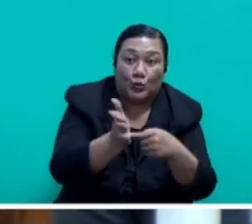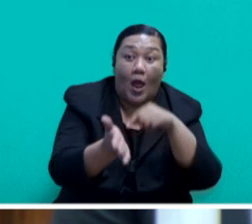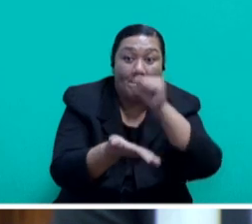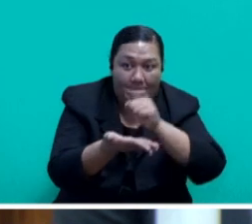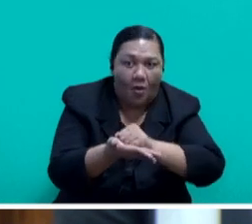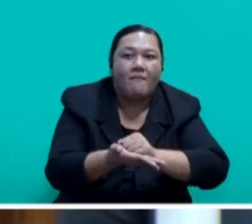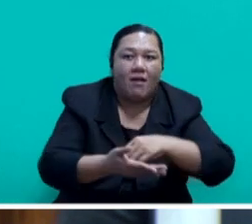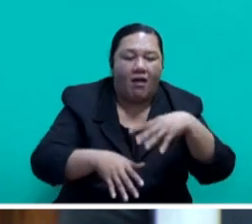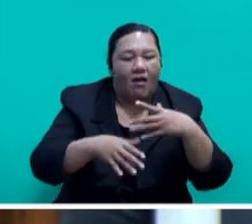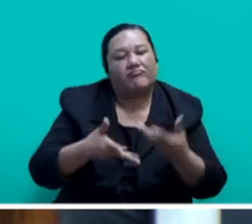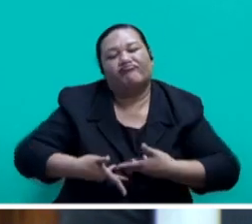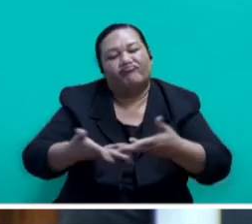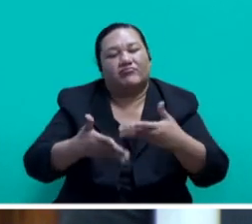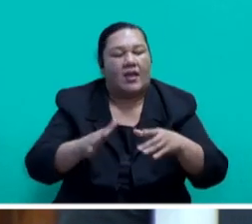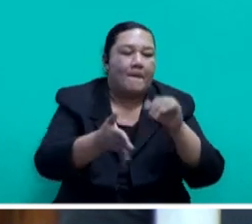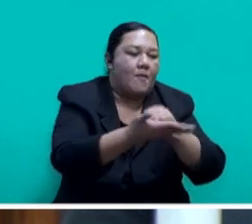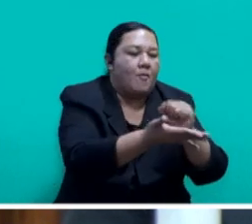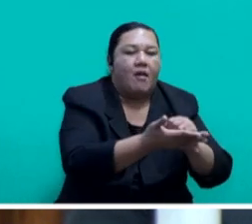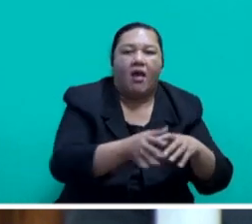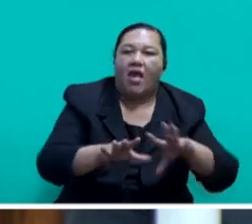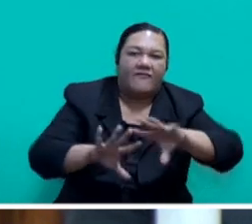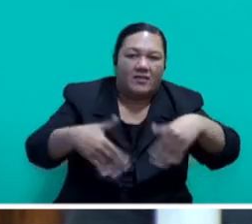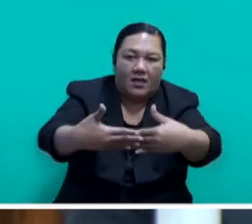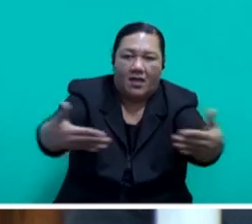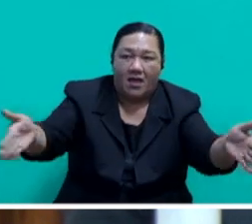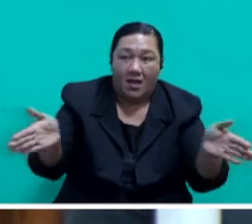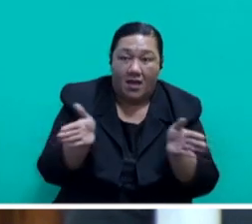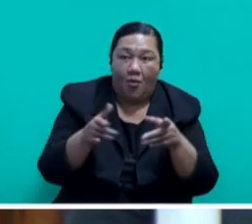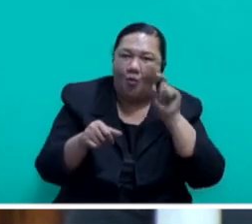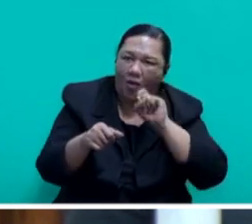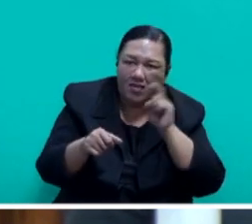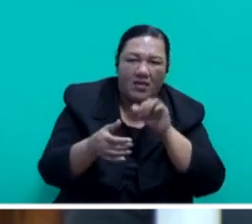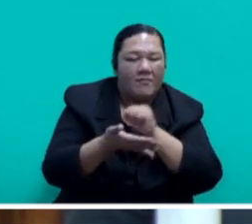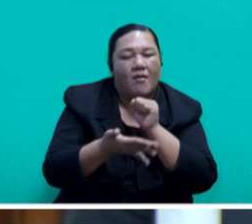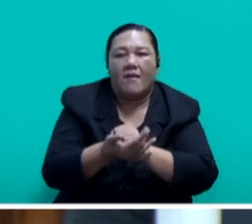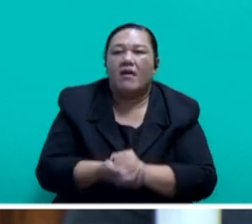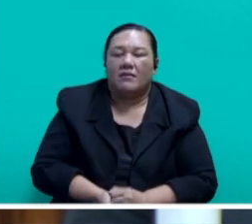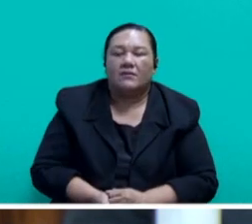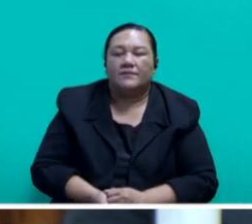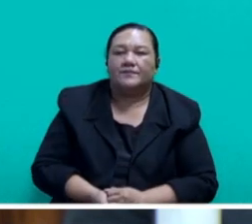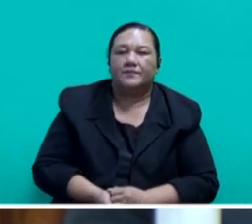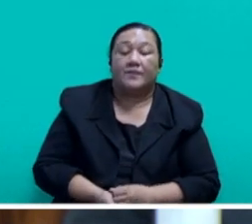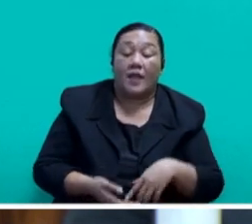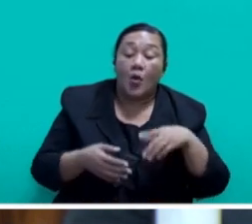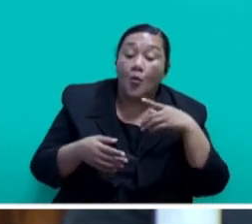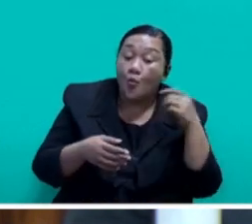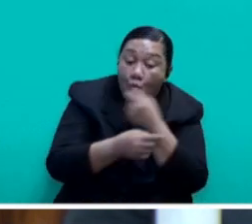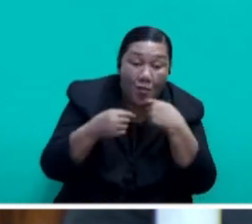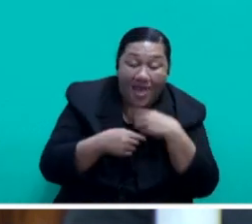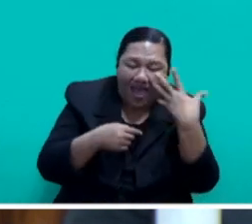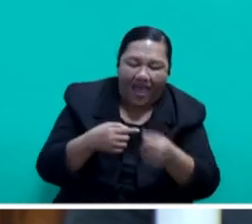Past government did not do much to upgrade informal settlements because they were more concerned about acquiring development leases,